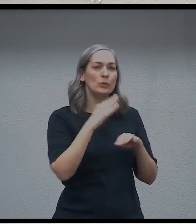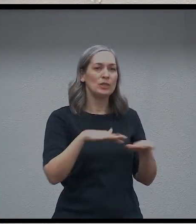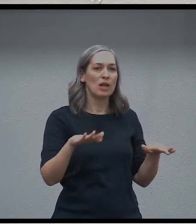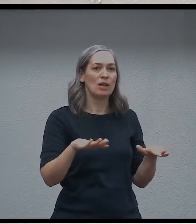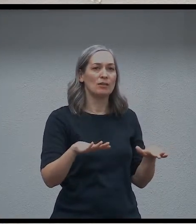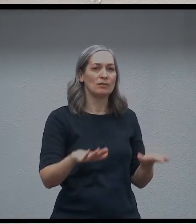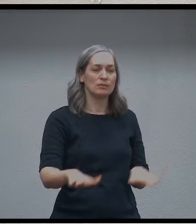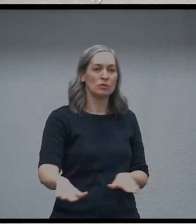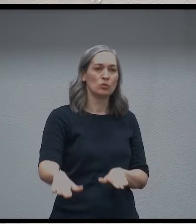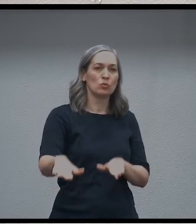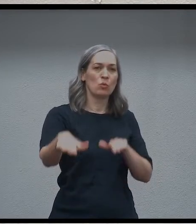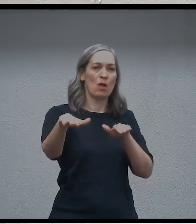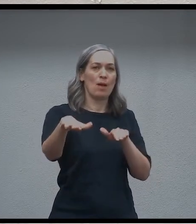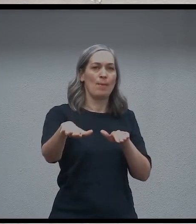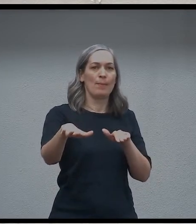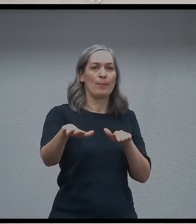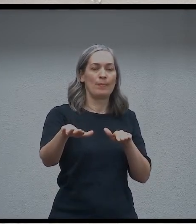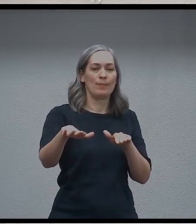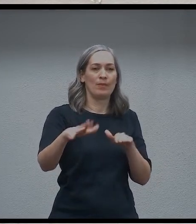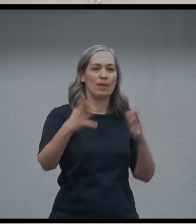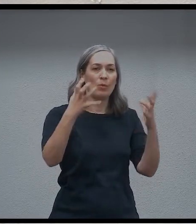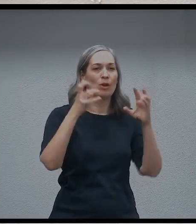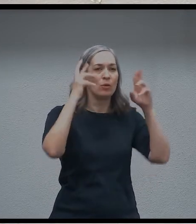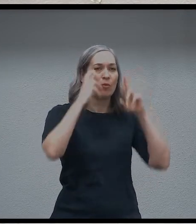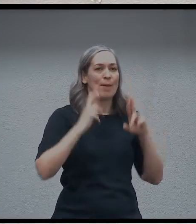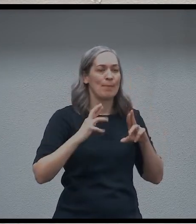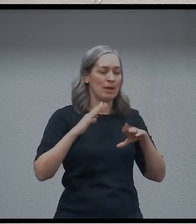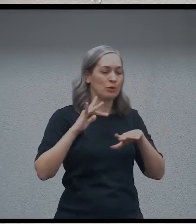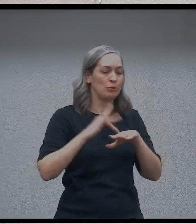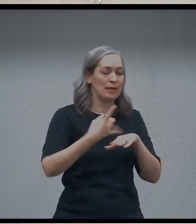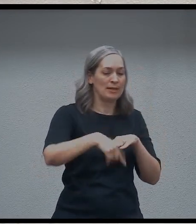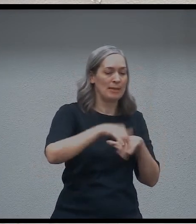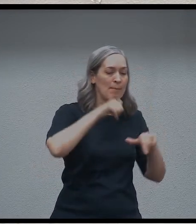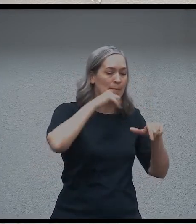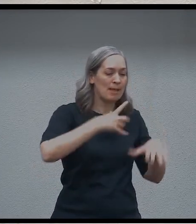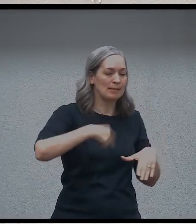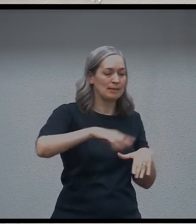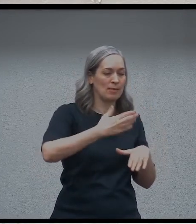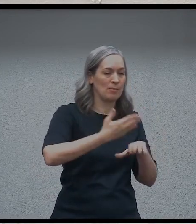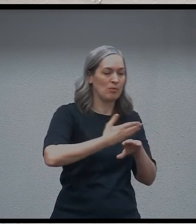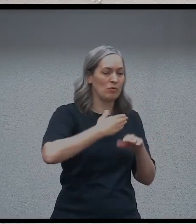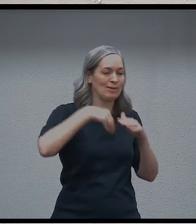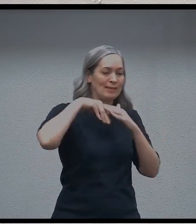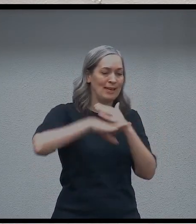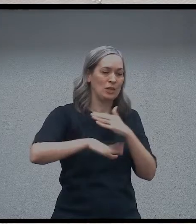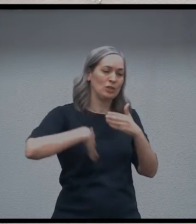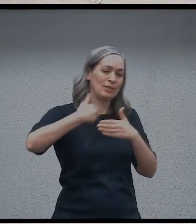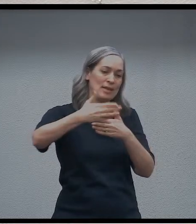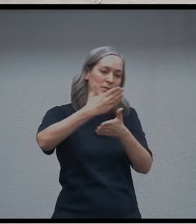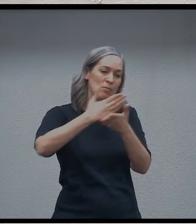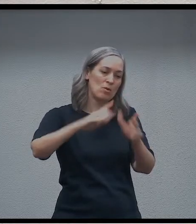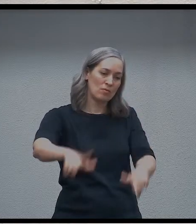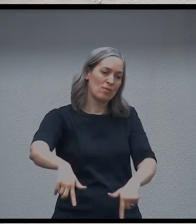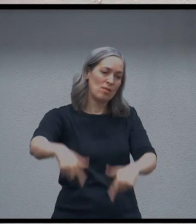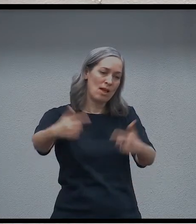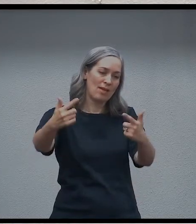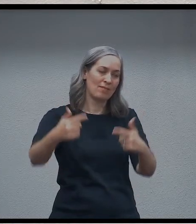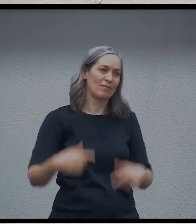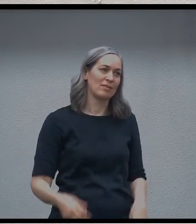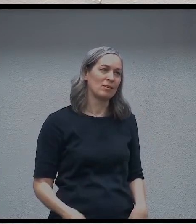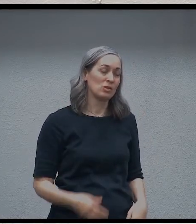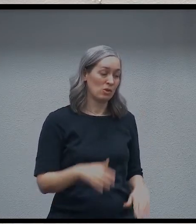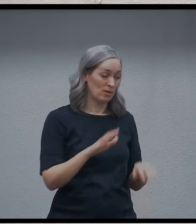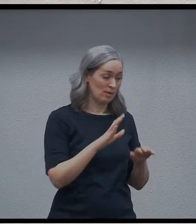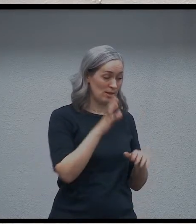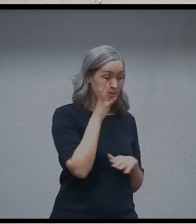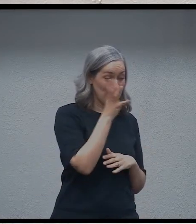of age, they wanted their rabbis to touch them, to bless them before they moved on to the next step of their life. And here the